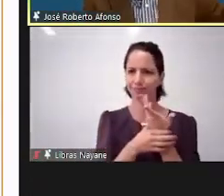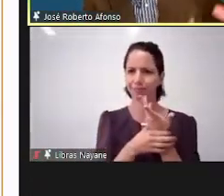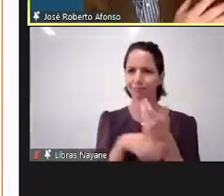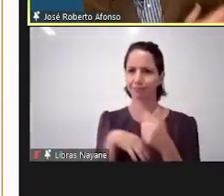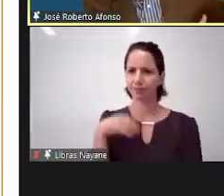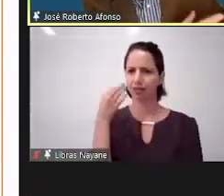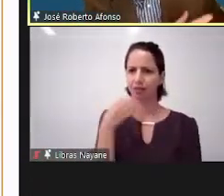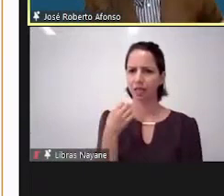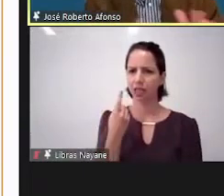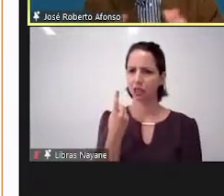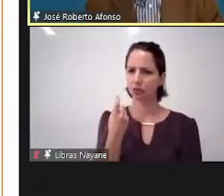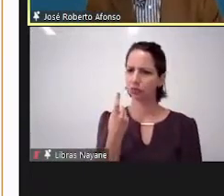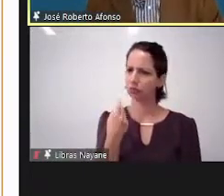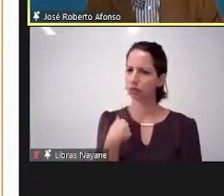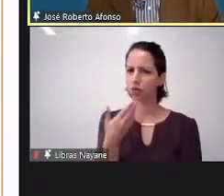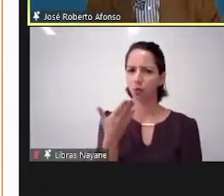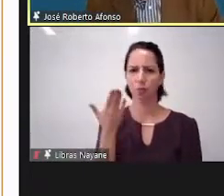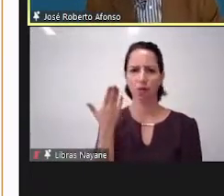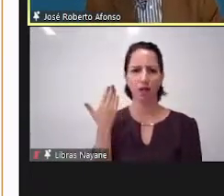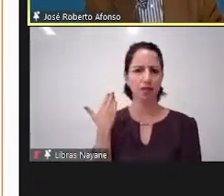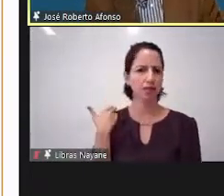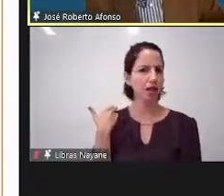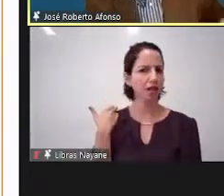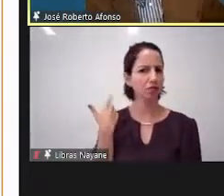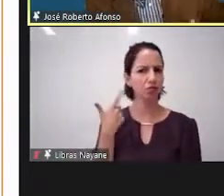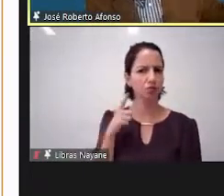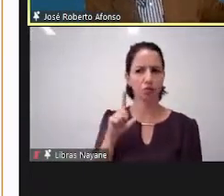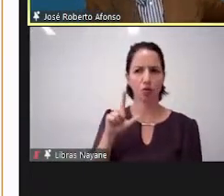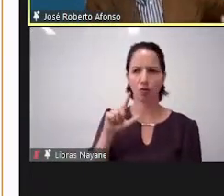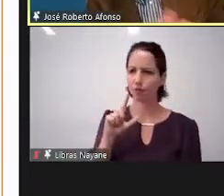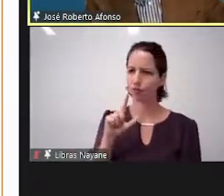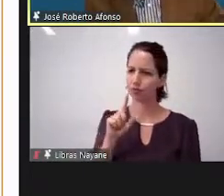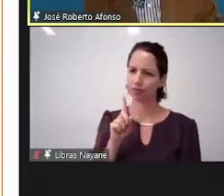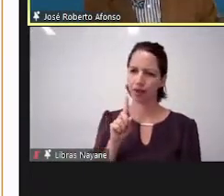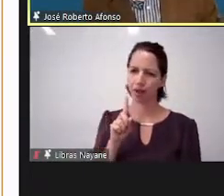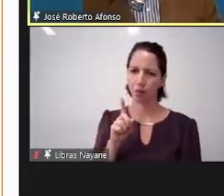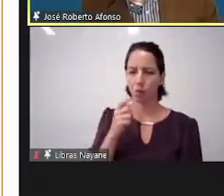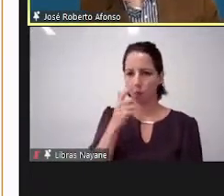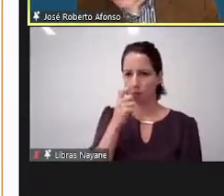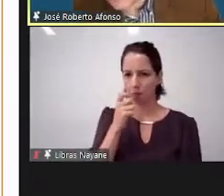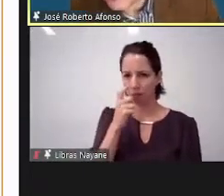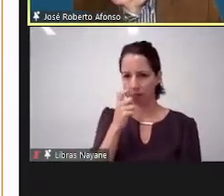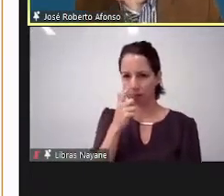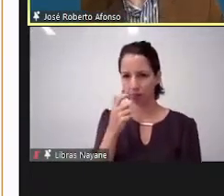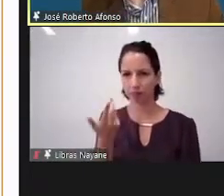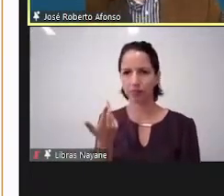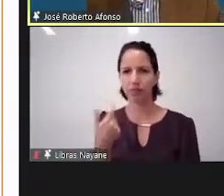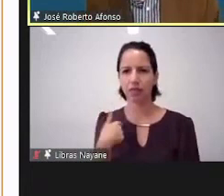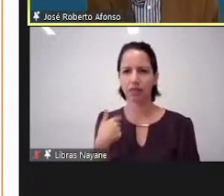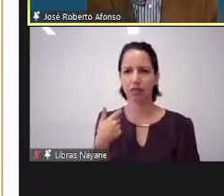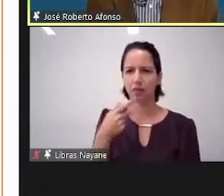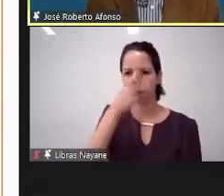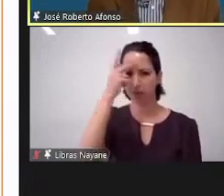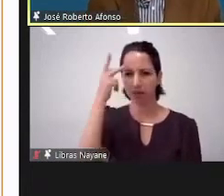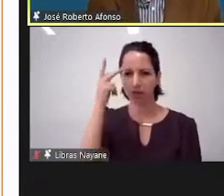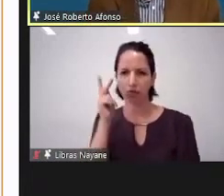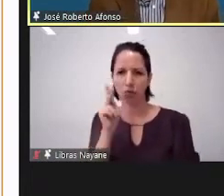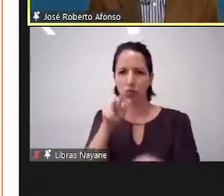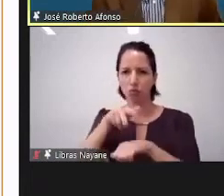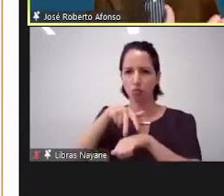insurances or certainties of the world. The only thing we know that the past will not repeat itself.